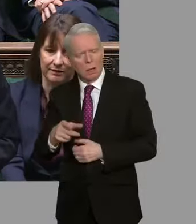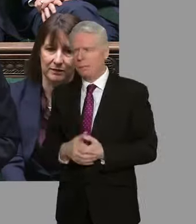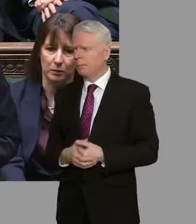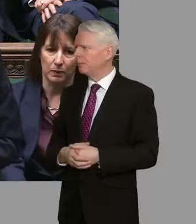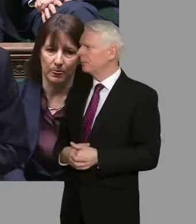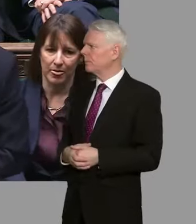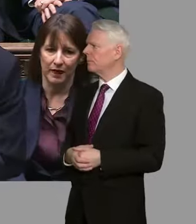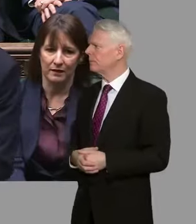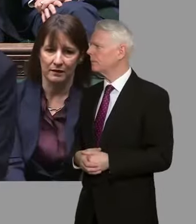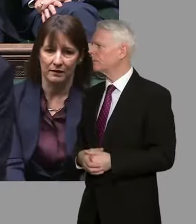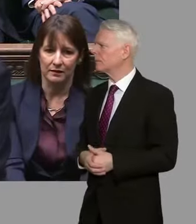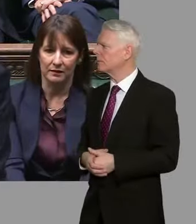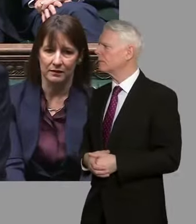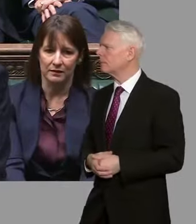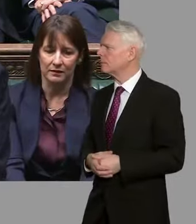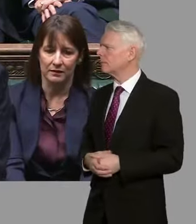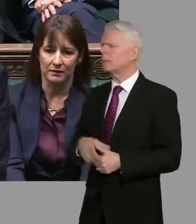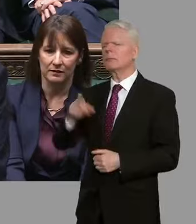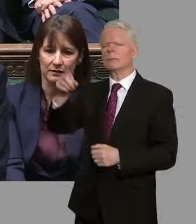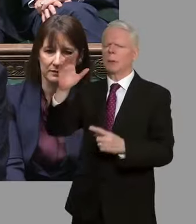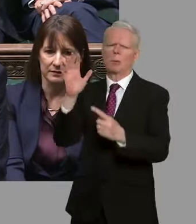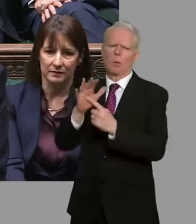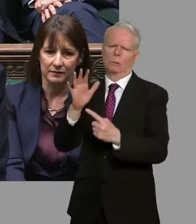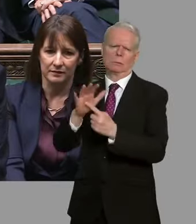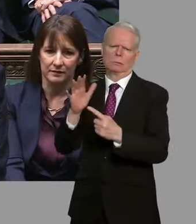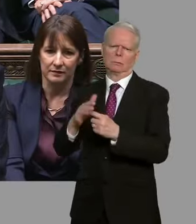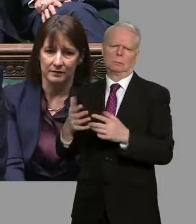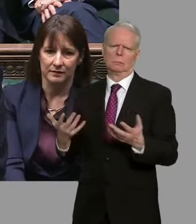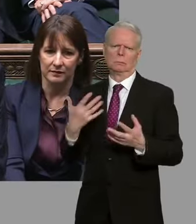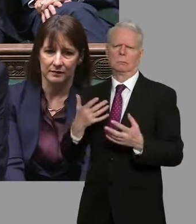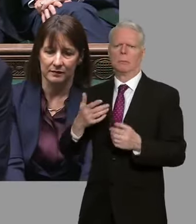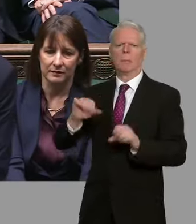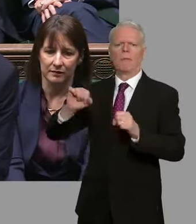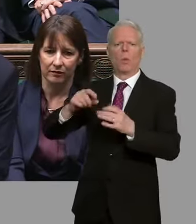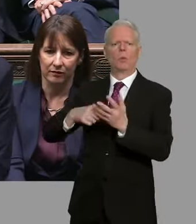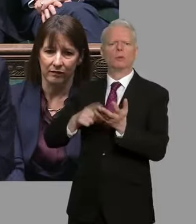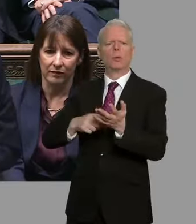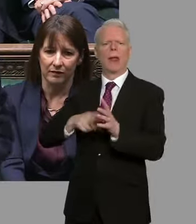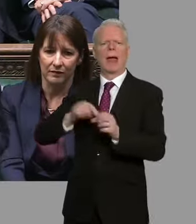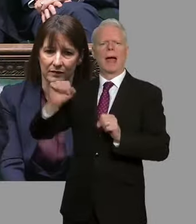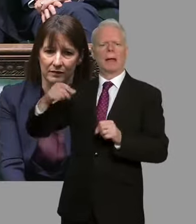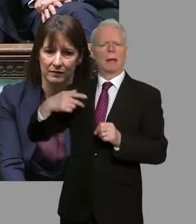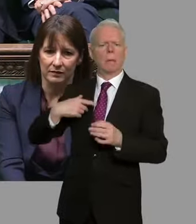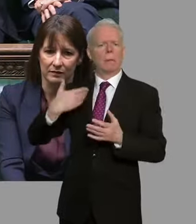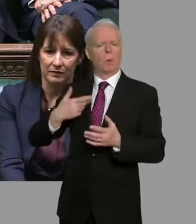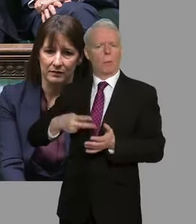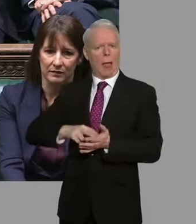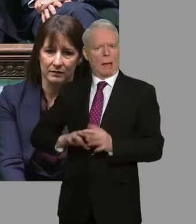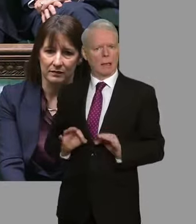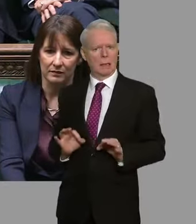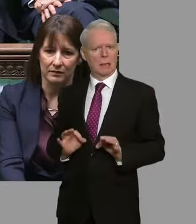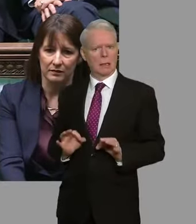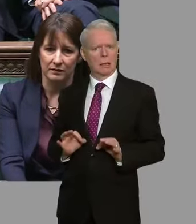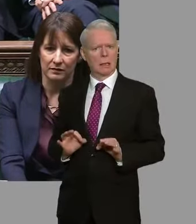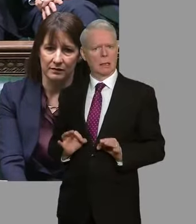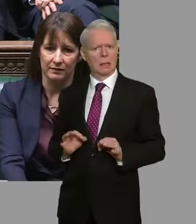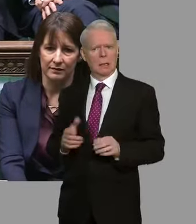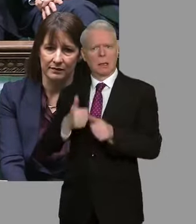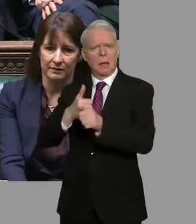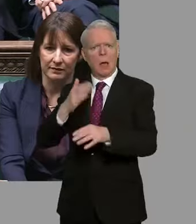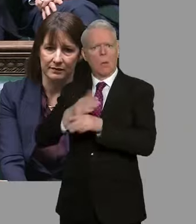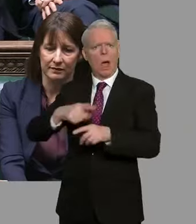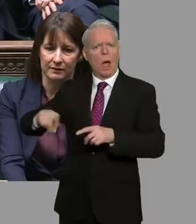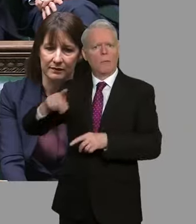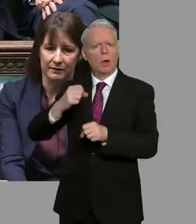Grangemouth. Within weeks, and importantly, we announced a £100 million deal for a growth deal, and we're